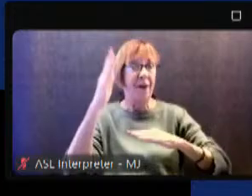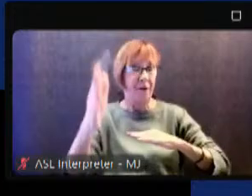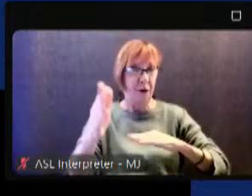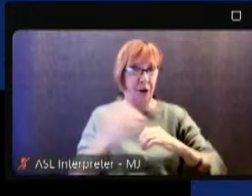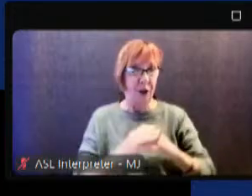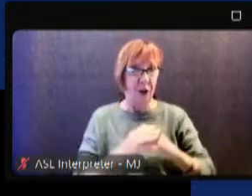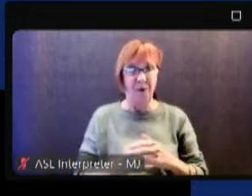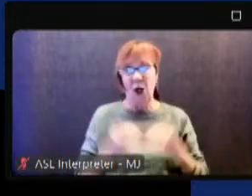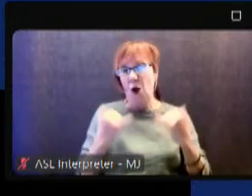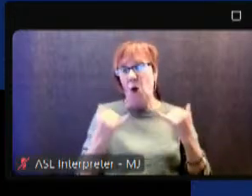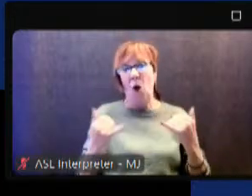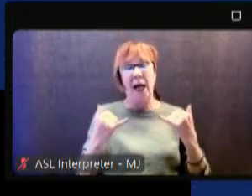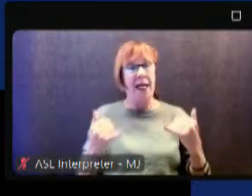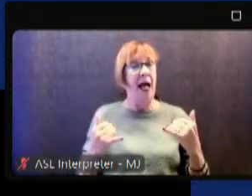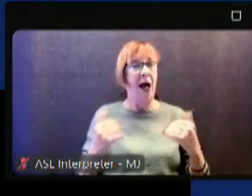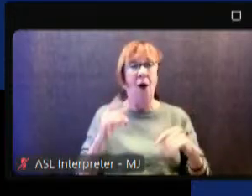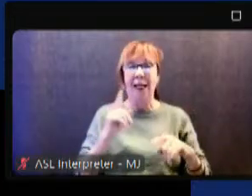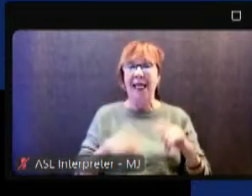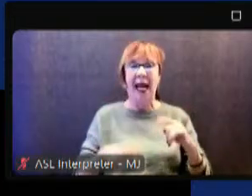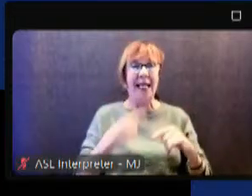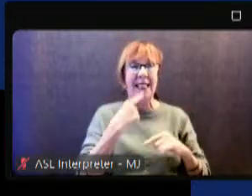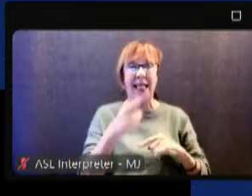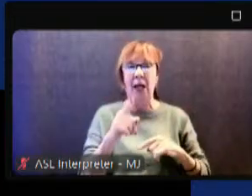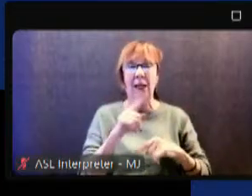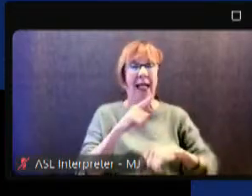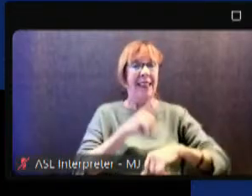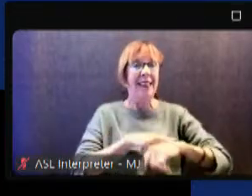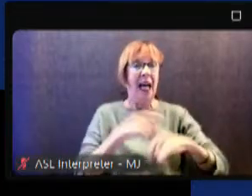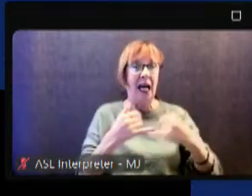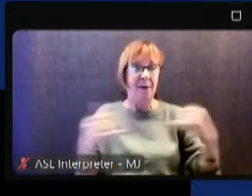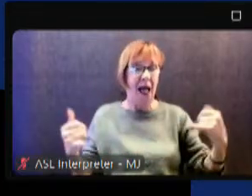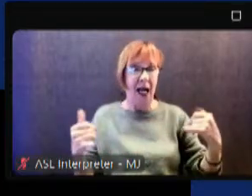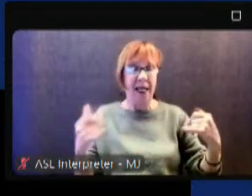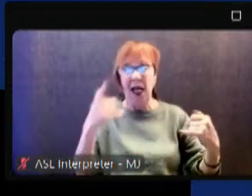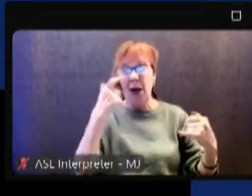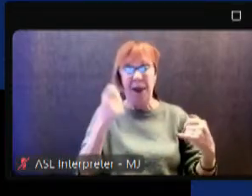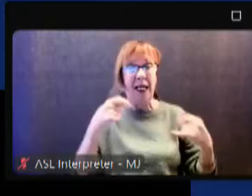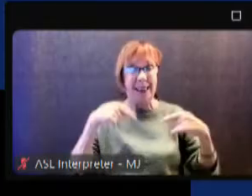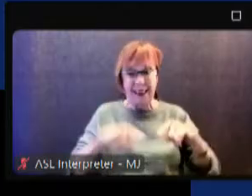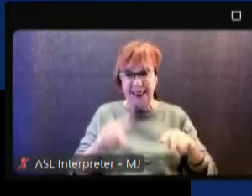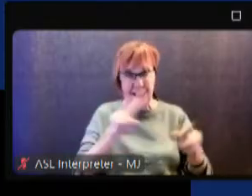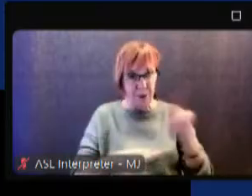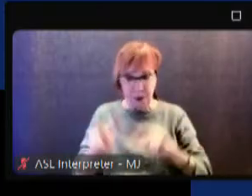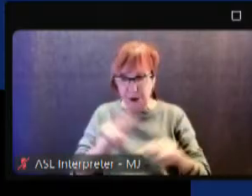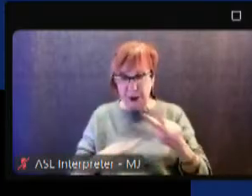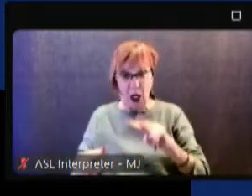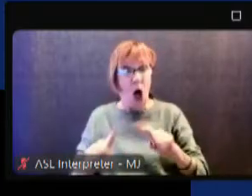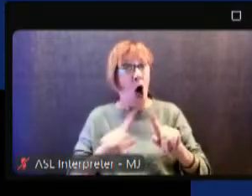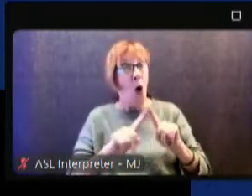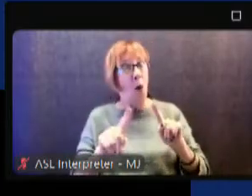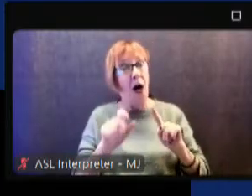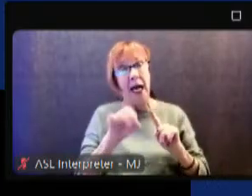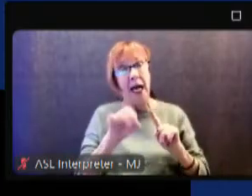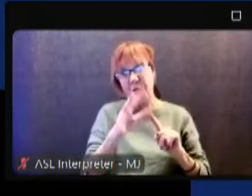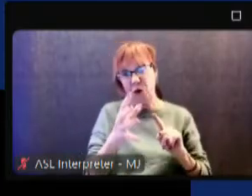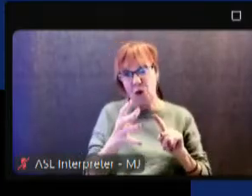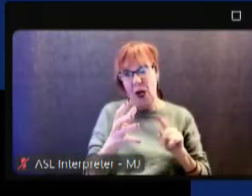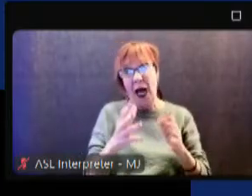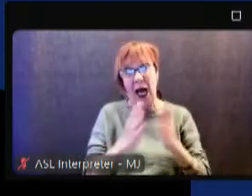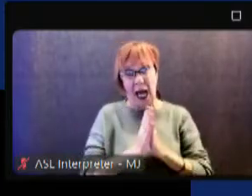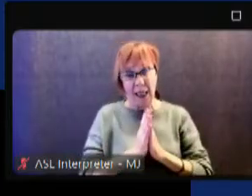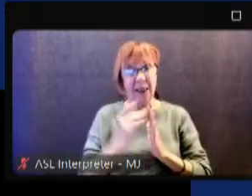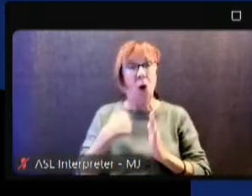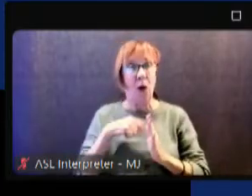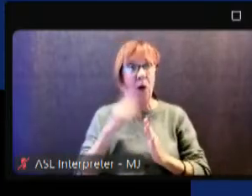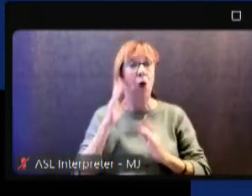to give a timeline as recovery work and impacts are still occurring, but we're happy to inspect any portions of roadways, curbs, or gutters